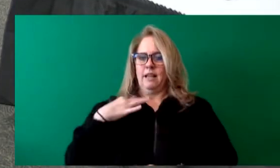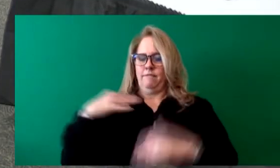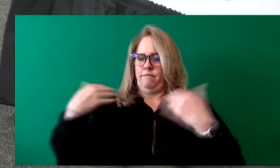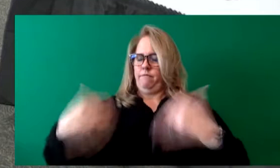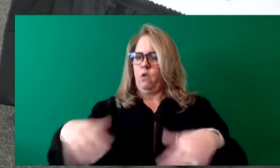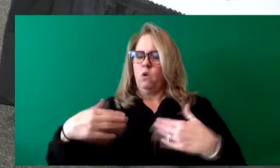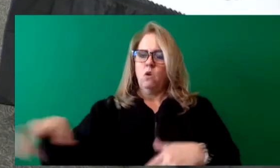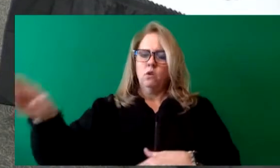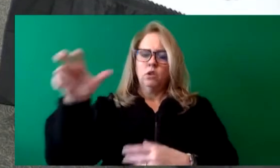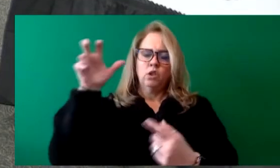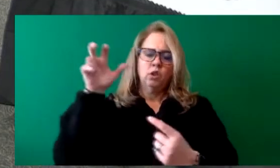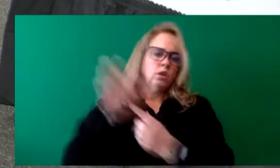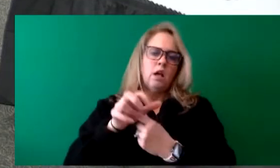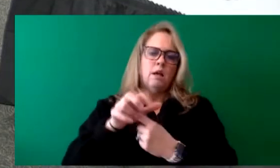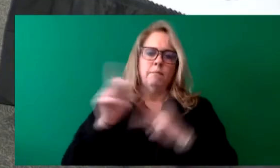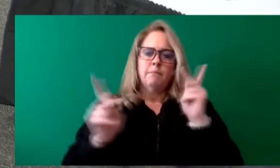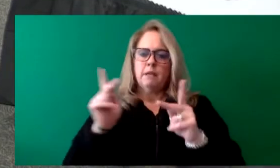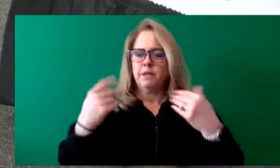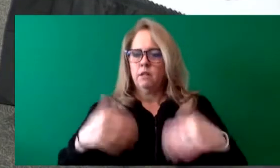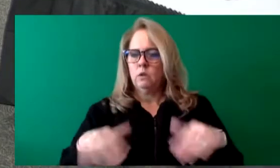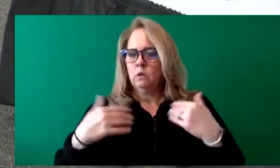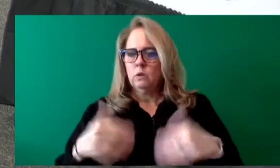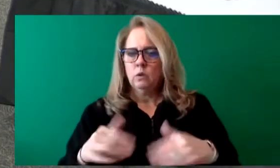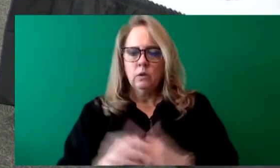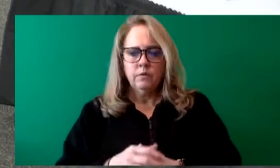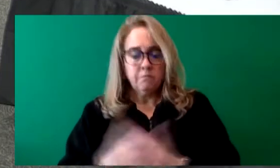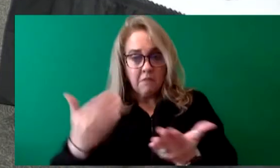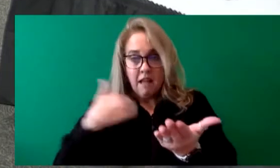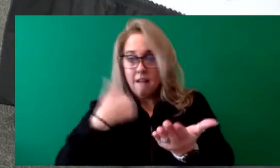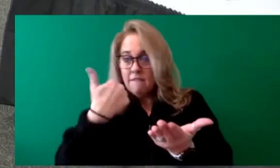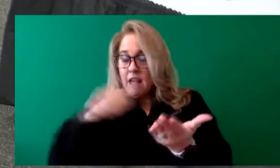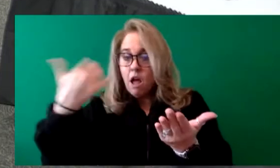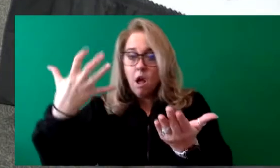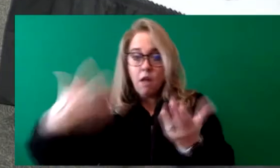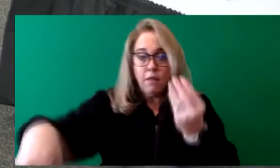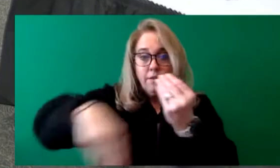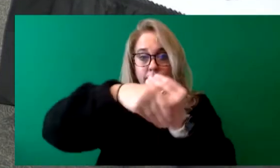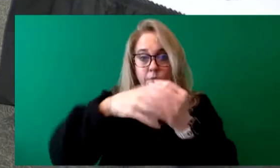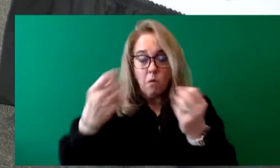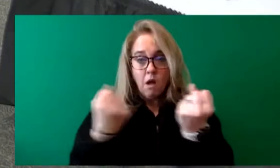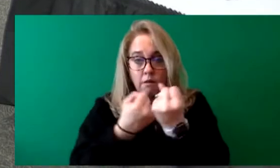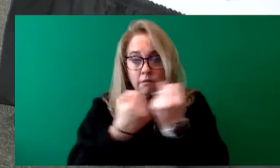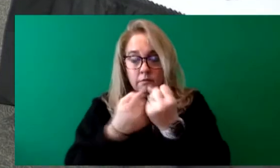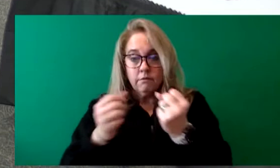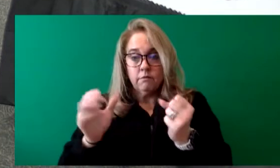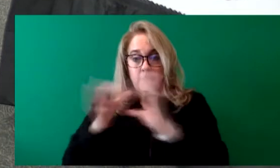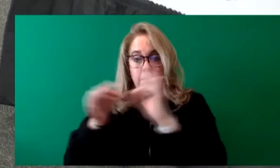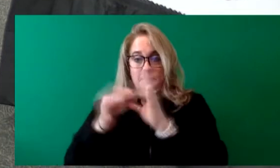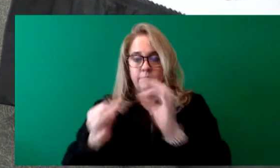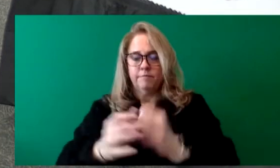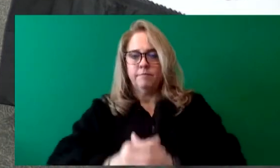Ty, if you are available, we'd love to hear from you as well. Good morning, everybody. I'm sorry.